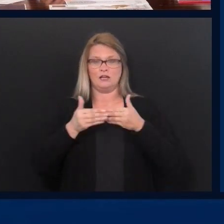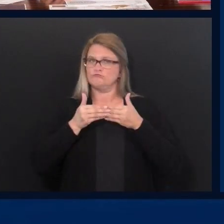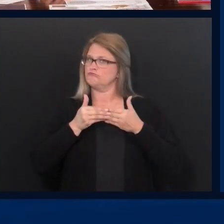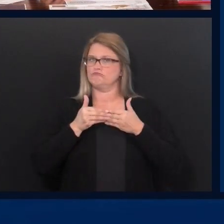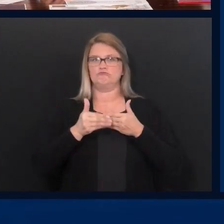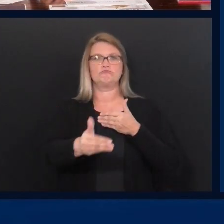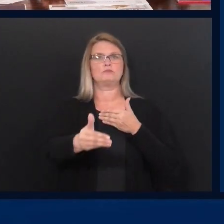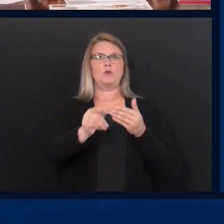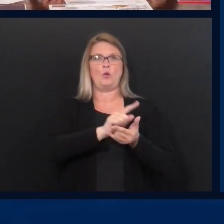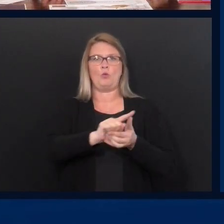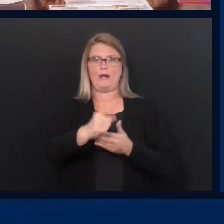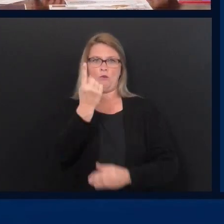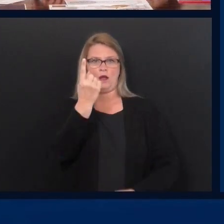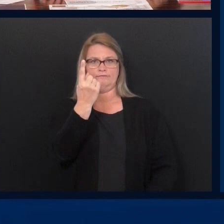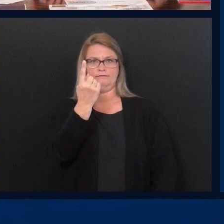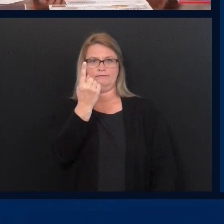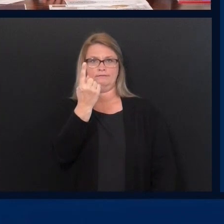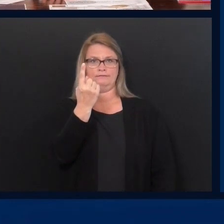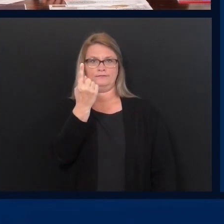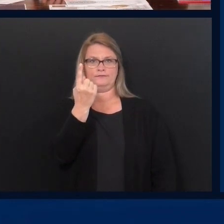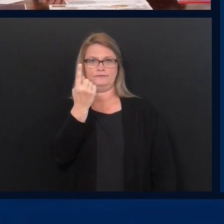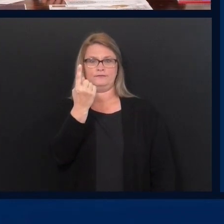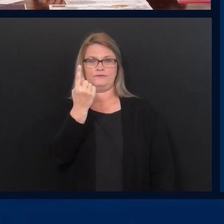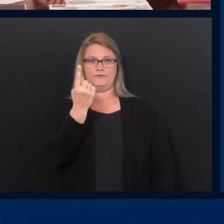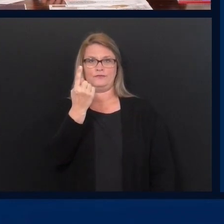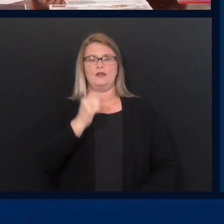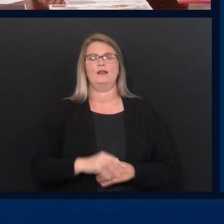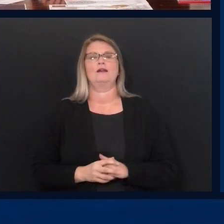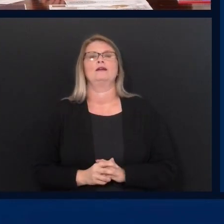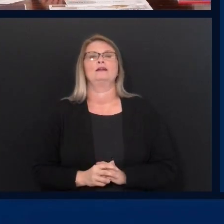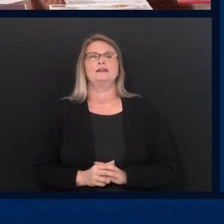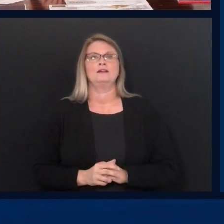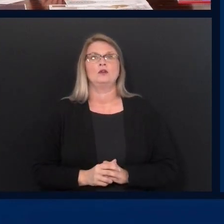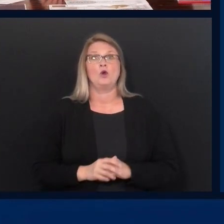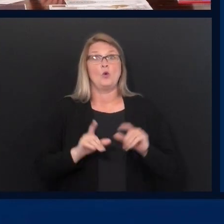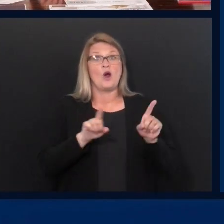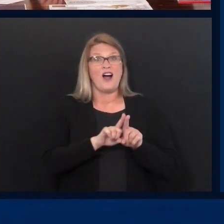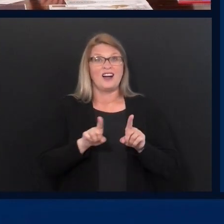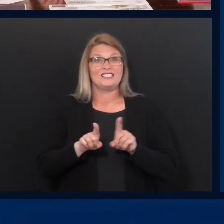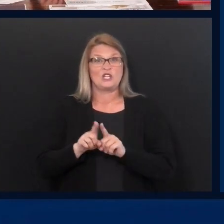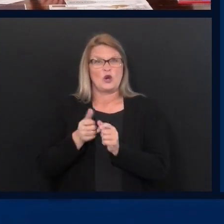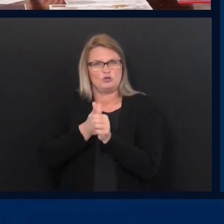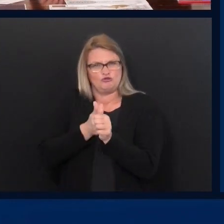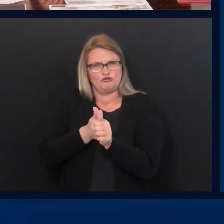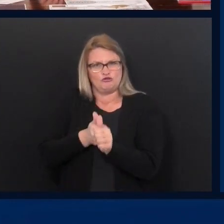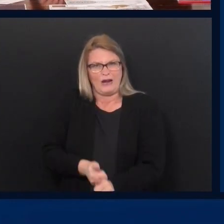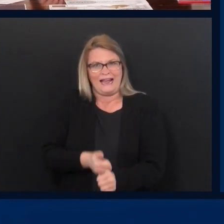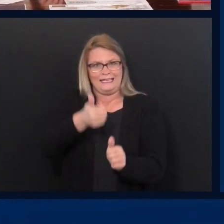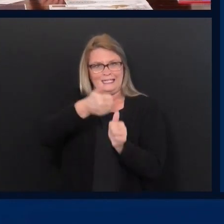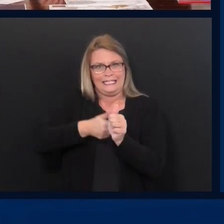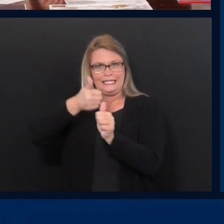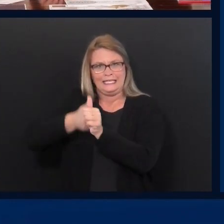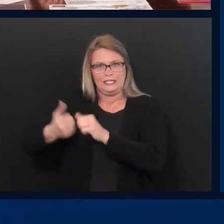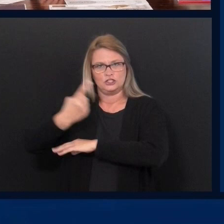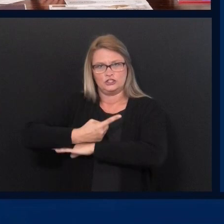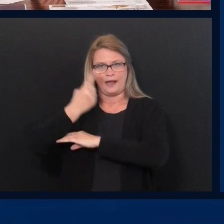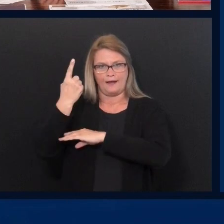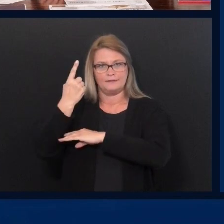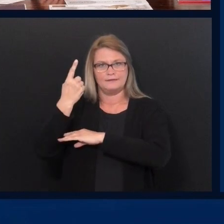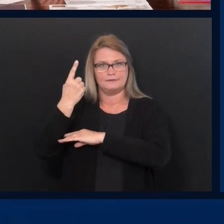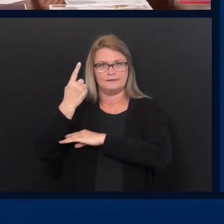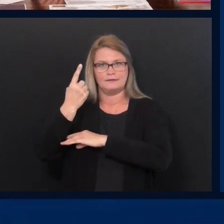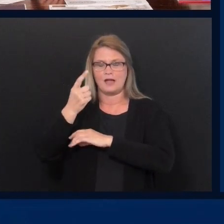week 1. We're also tracking the days to be